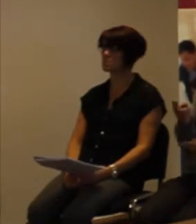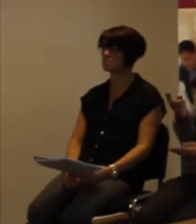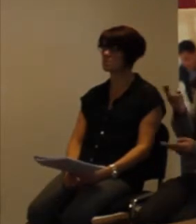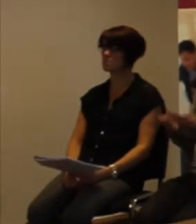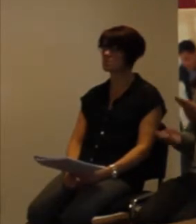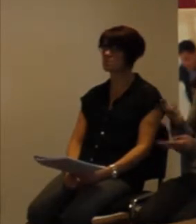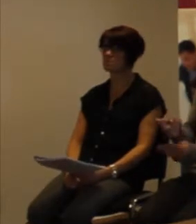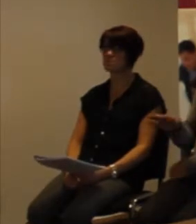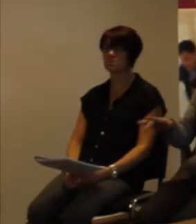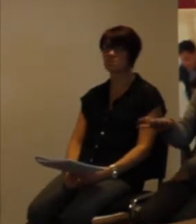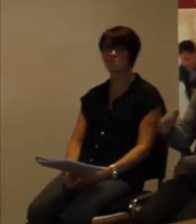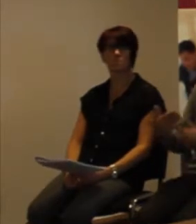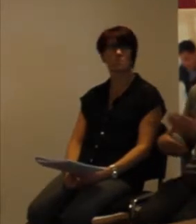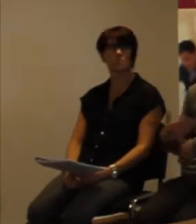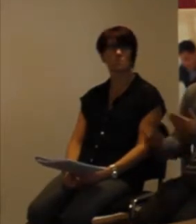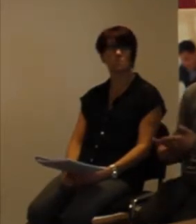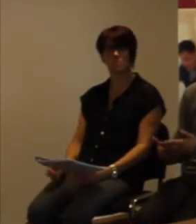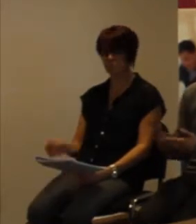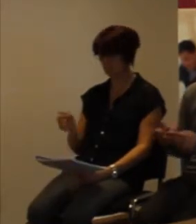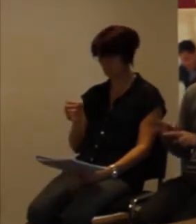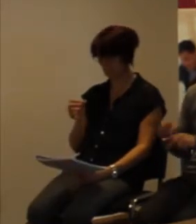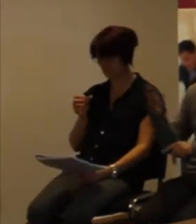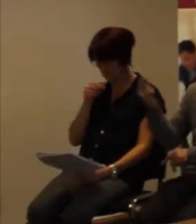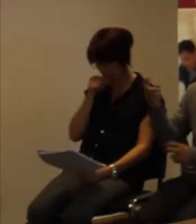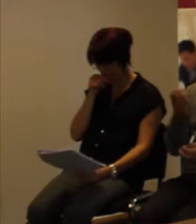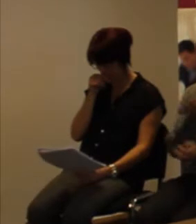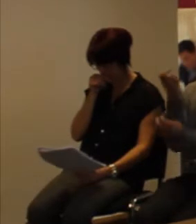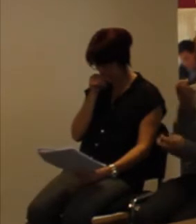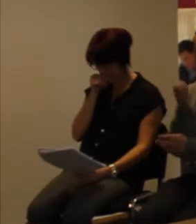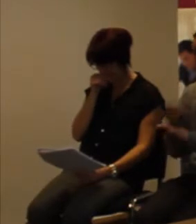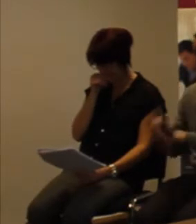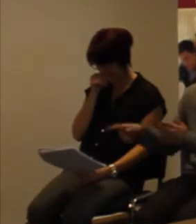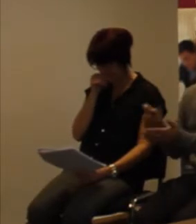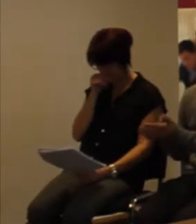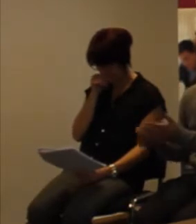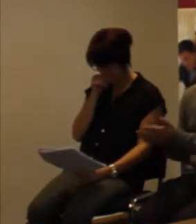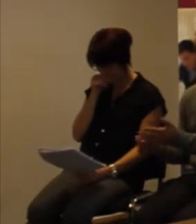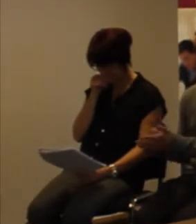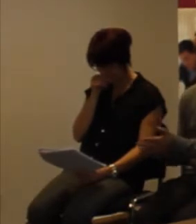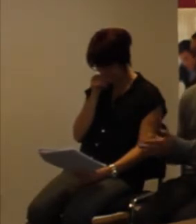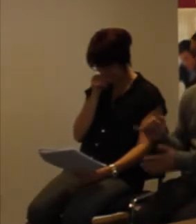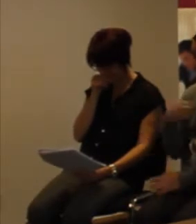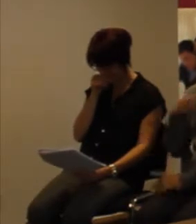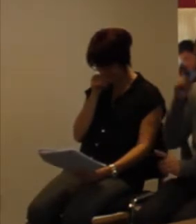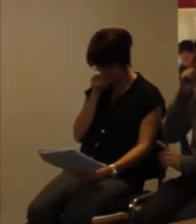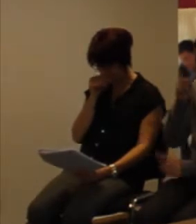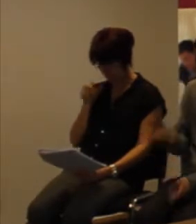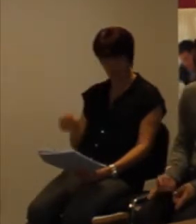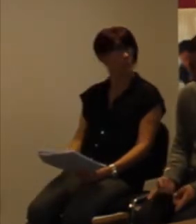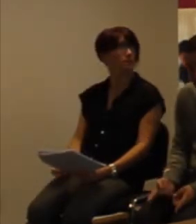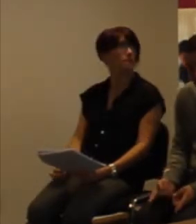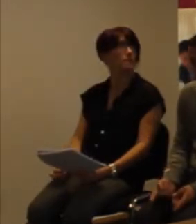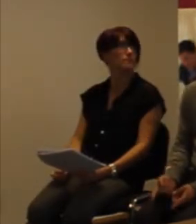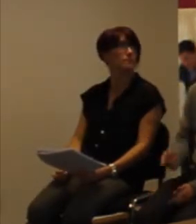constantly distracted as a scribe, there may be issues that you can't attend to elsewhere. So I think this is